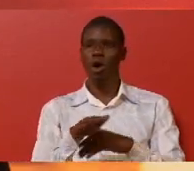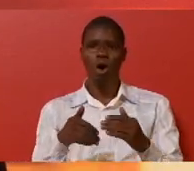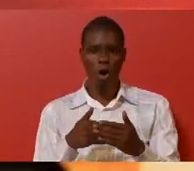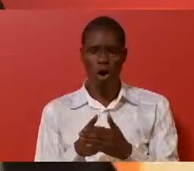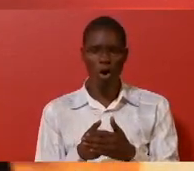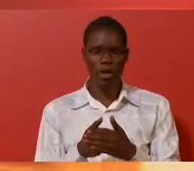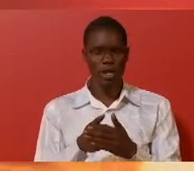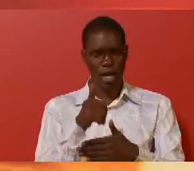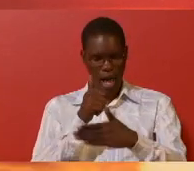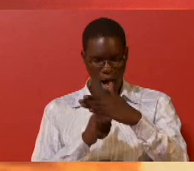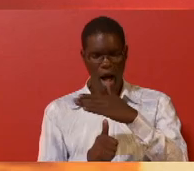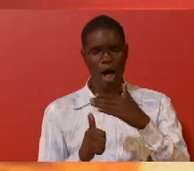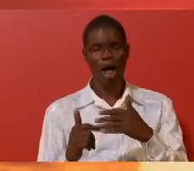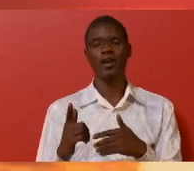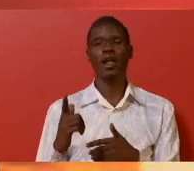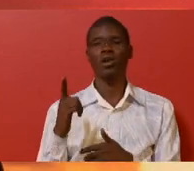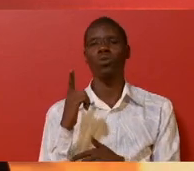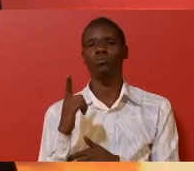bed undefiled.